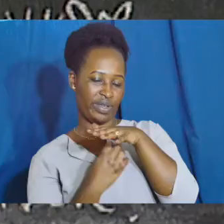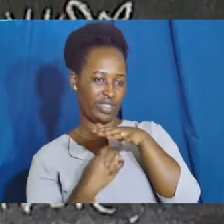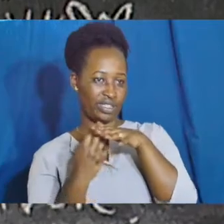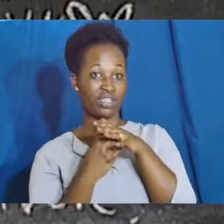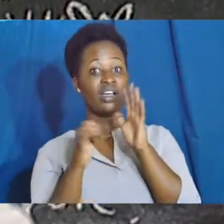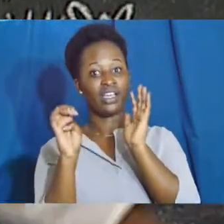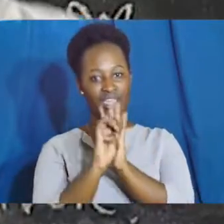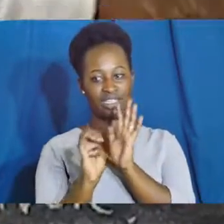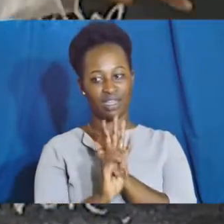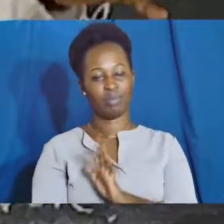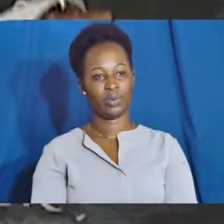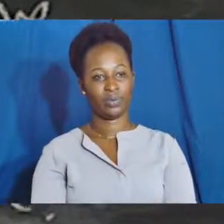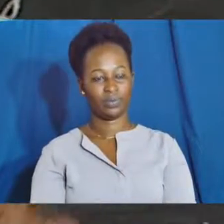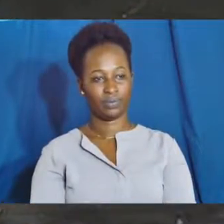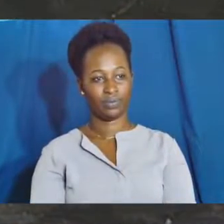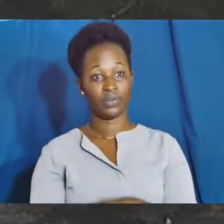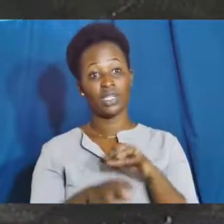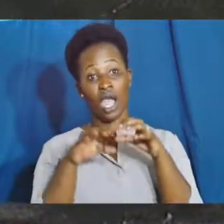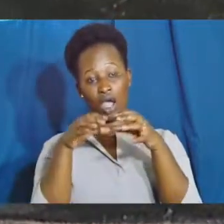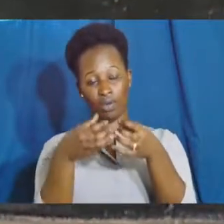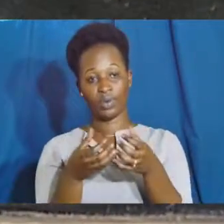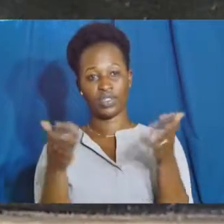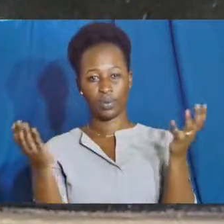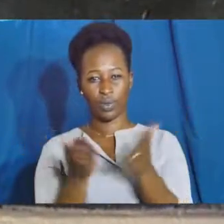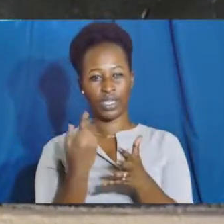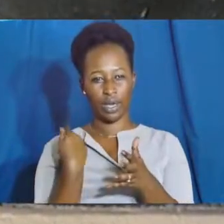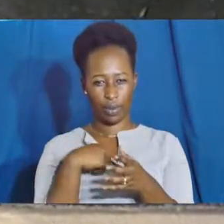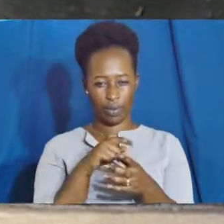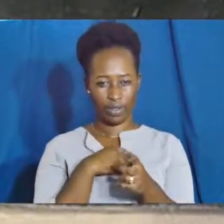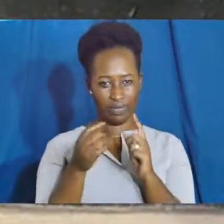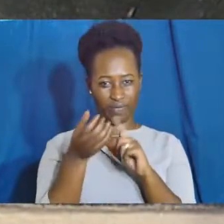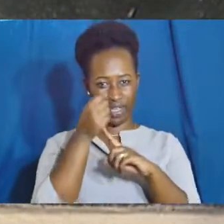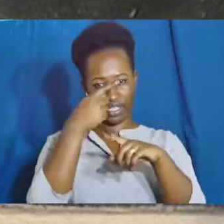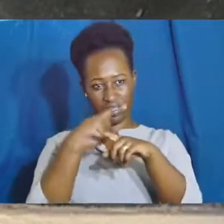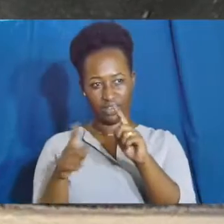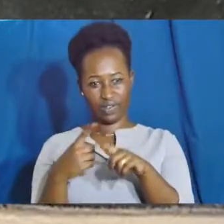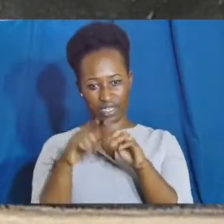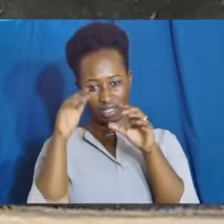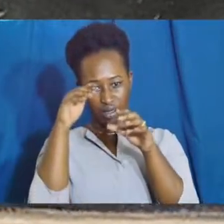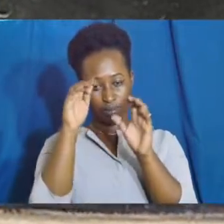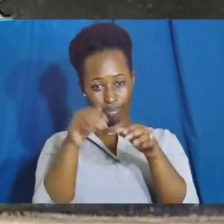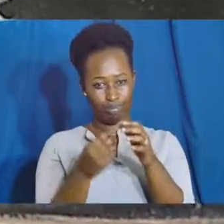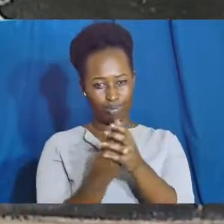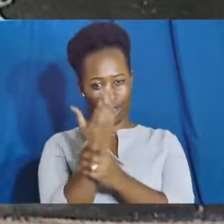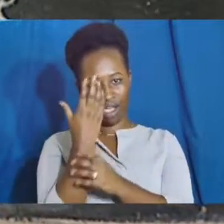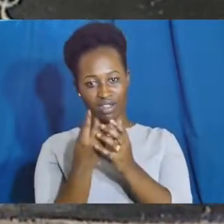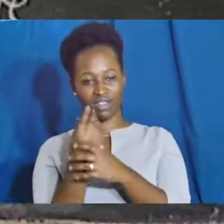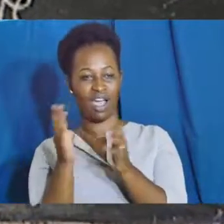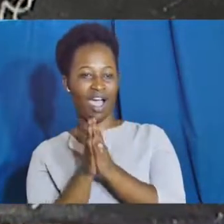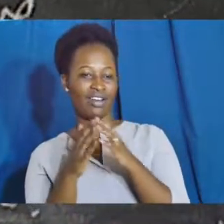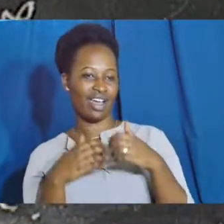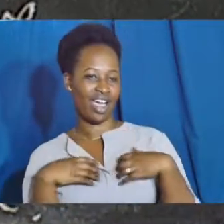Take an example. A community is where we find different plants and animals interacting with each